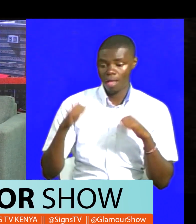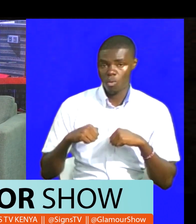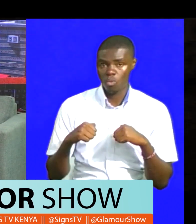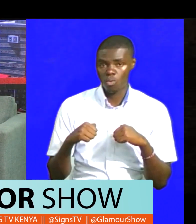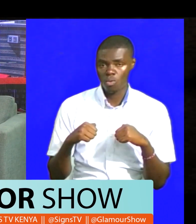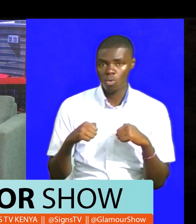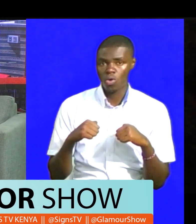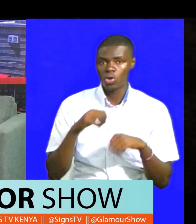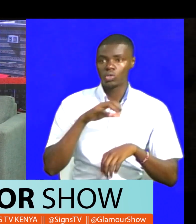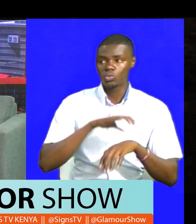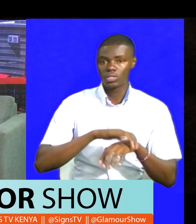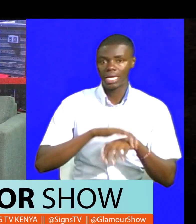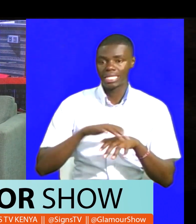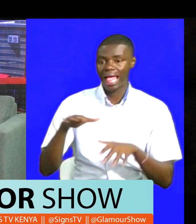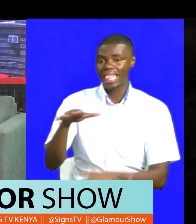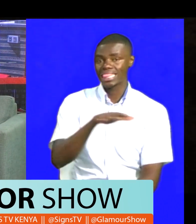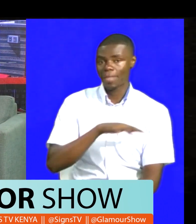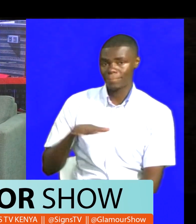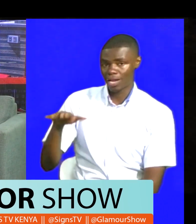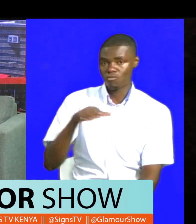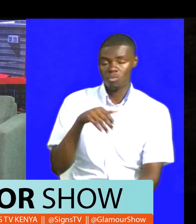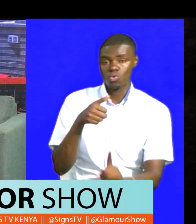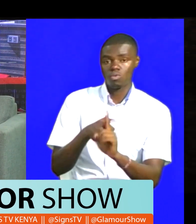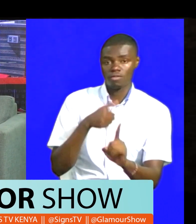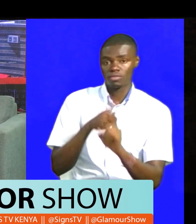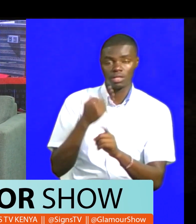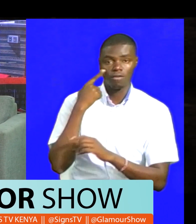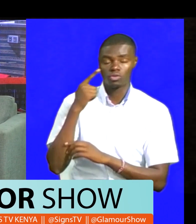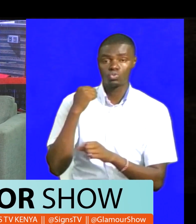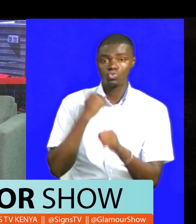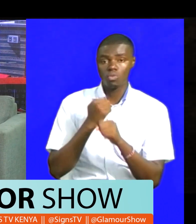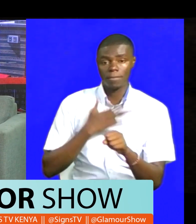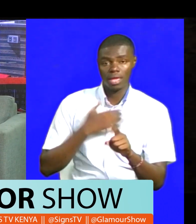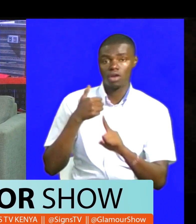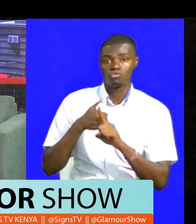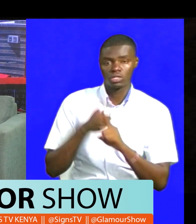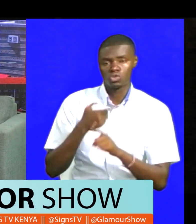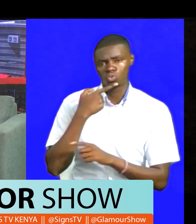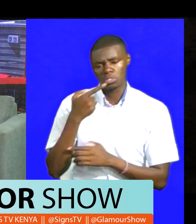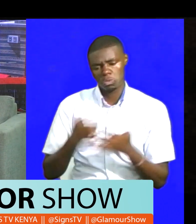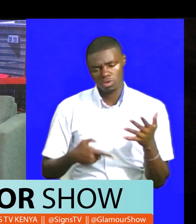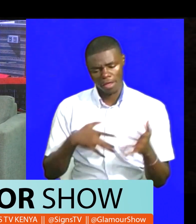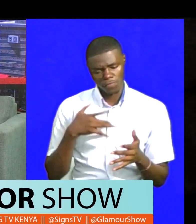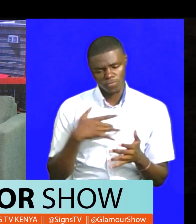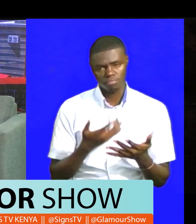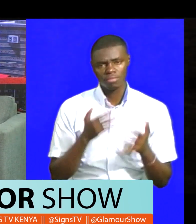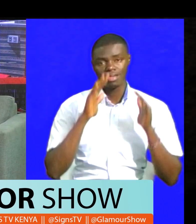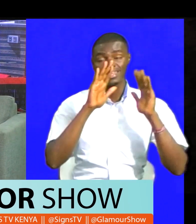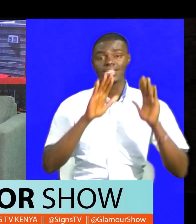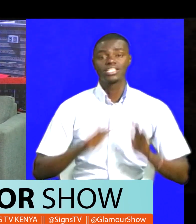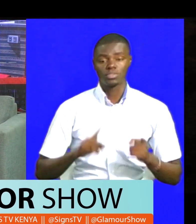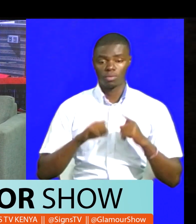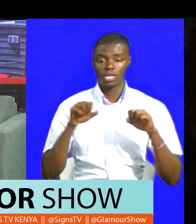I'm able to get the platforms to advocate for my advocacies, to say what I feel like it's important